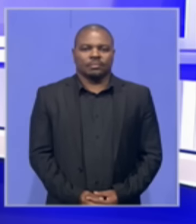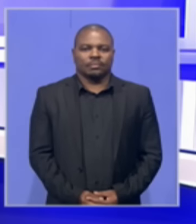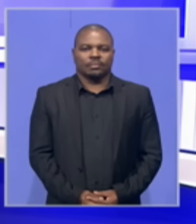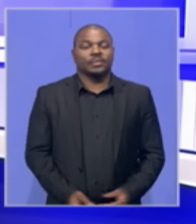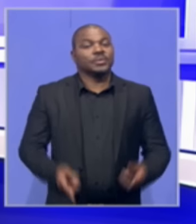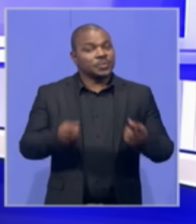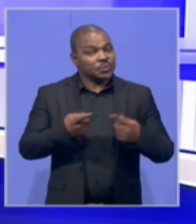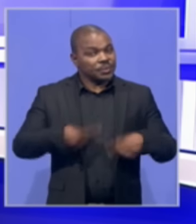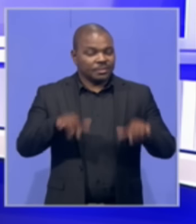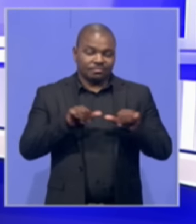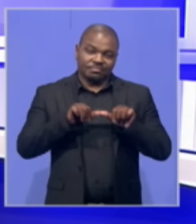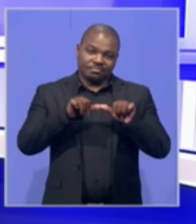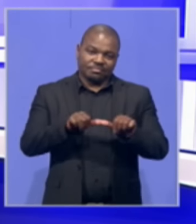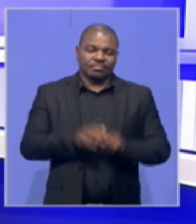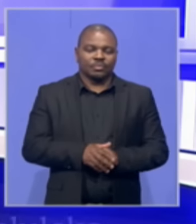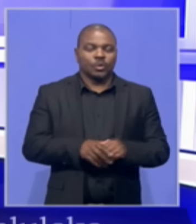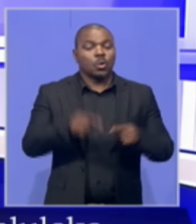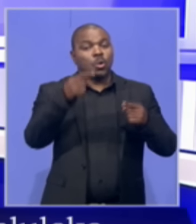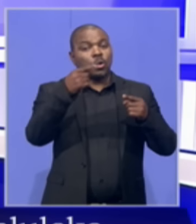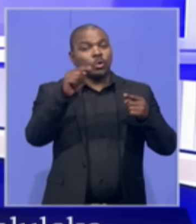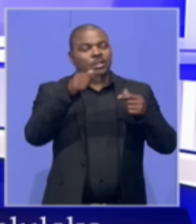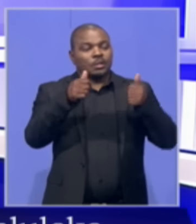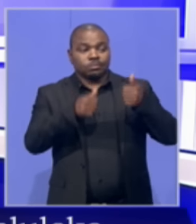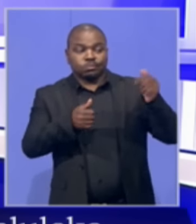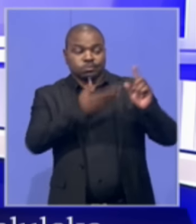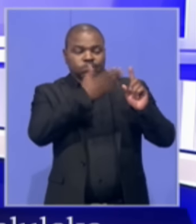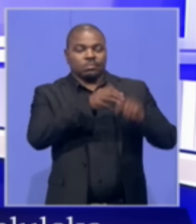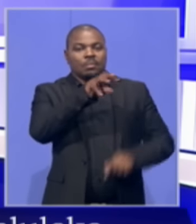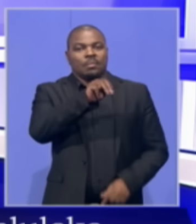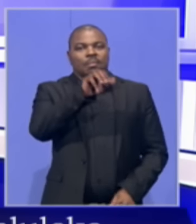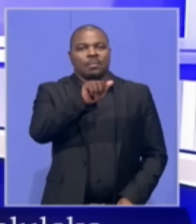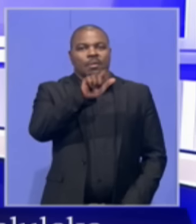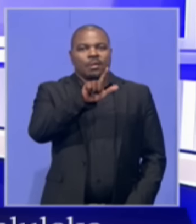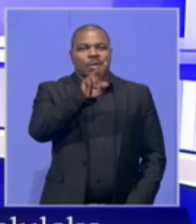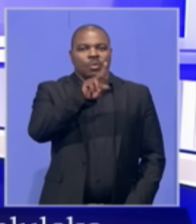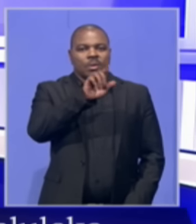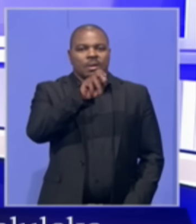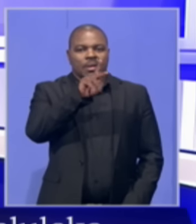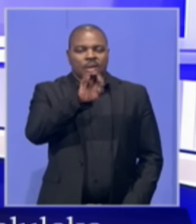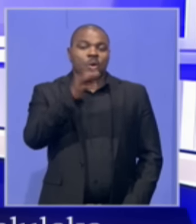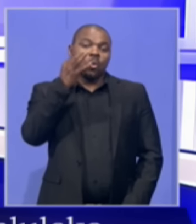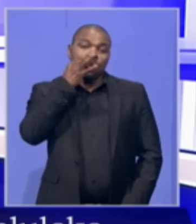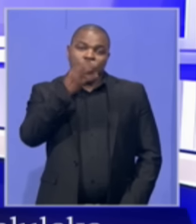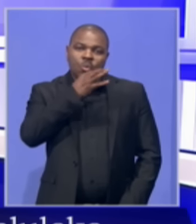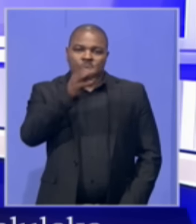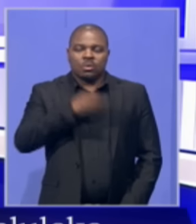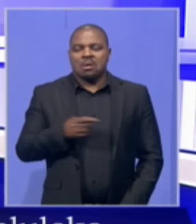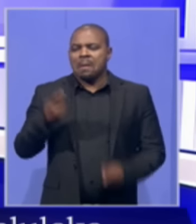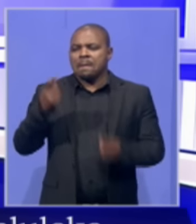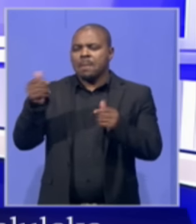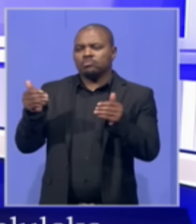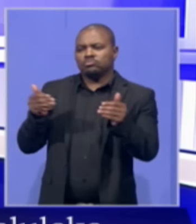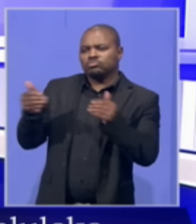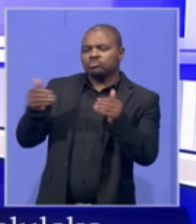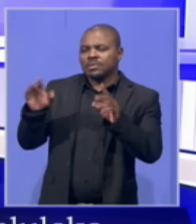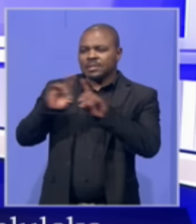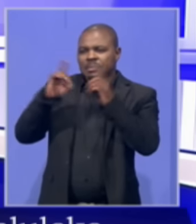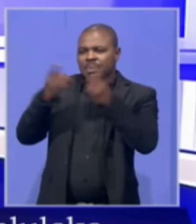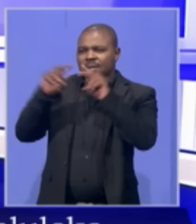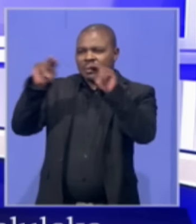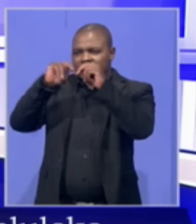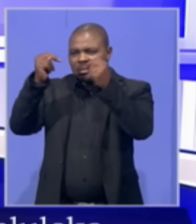Fa re tswela pele moruni kakaretso Tsakane Maluleke a re dipoelo tsa Bruni jwa tsamaiso ya matlole mo mafapheng a